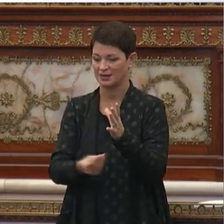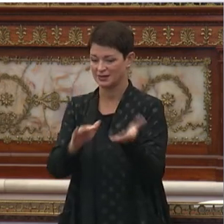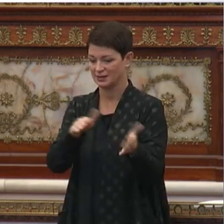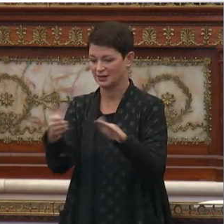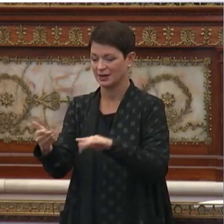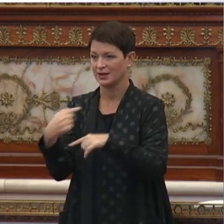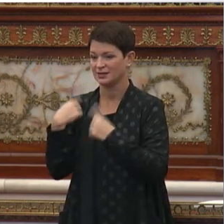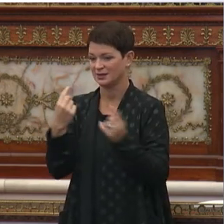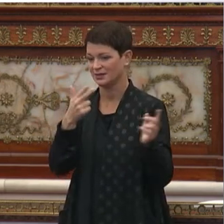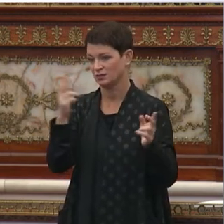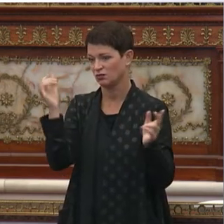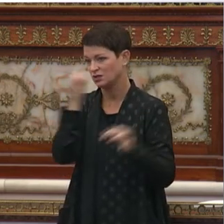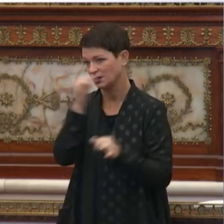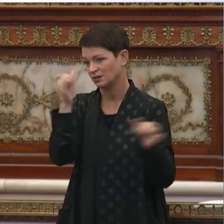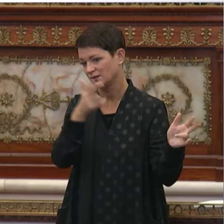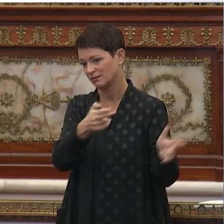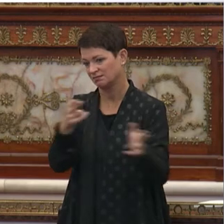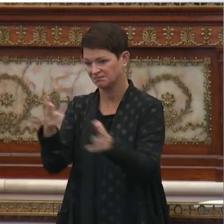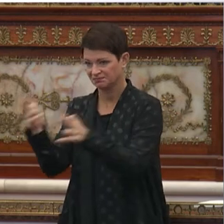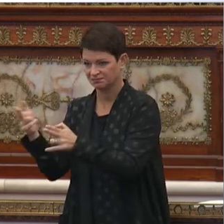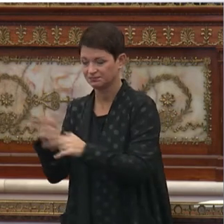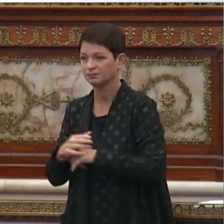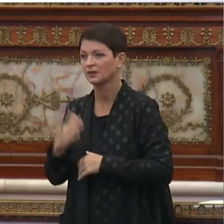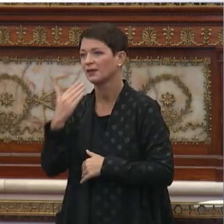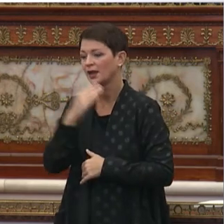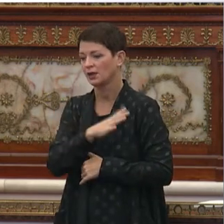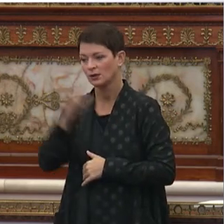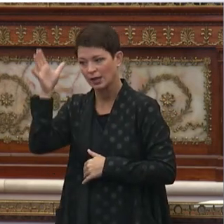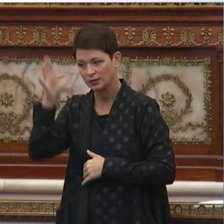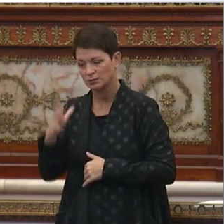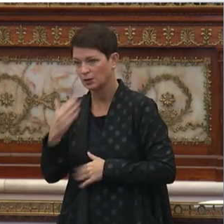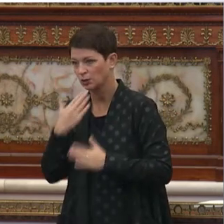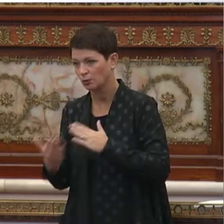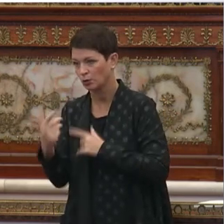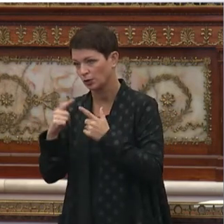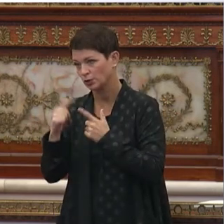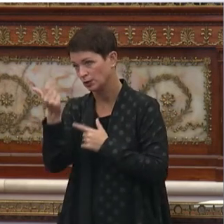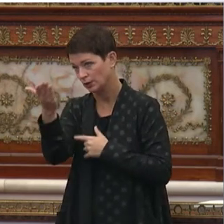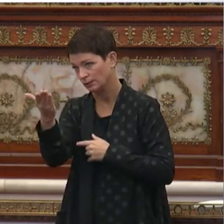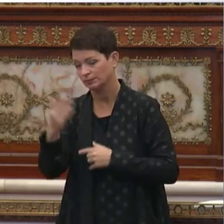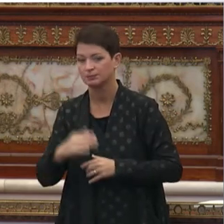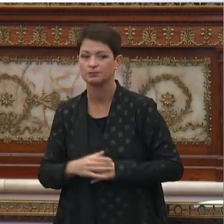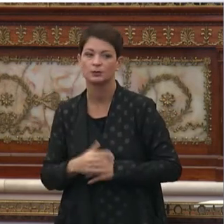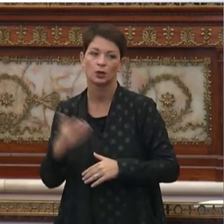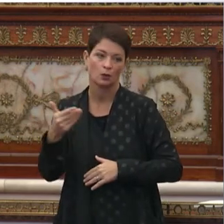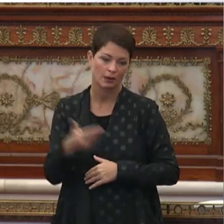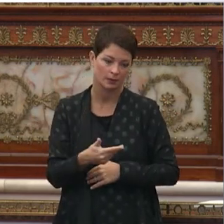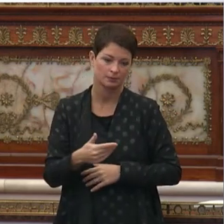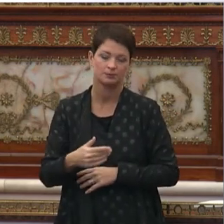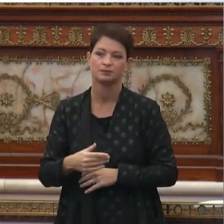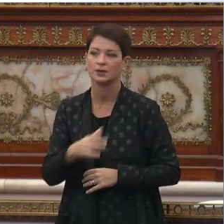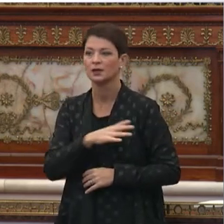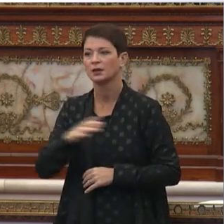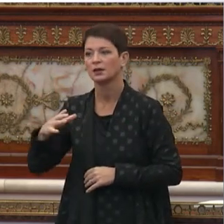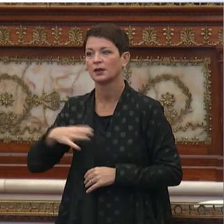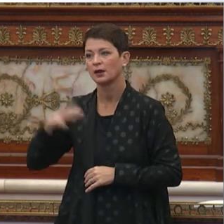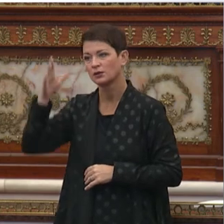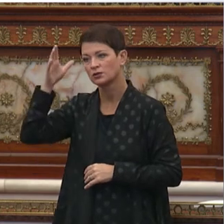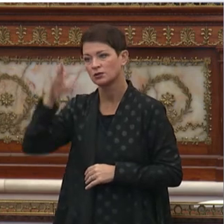gun violence. Thank you, Councilman. Good morning to you. You're welcome. Councilman Jupp.